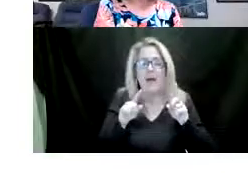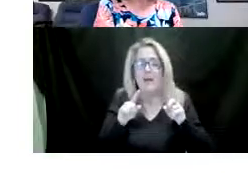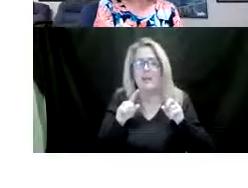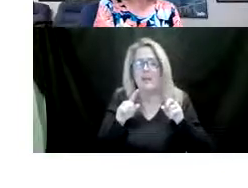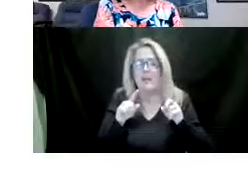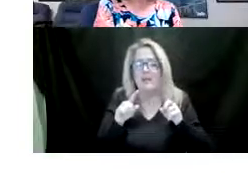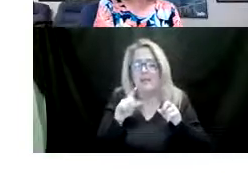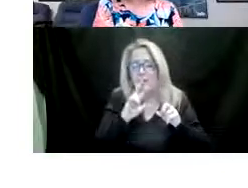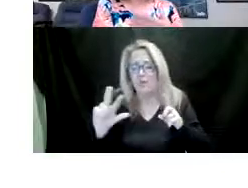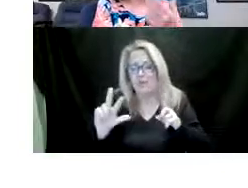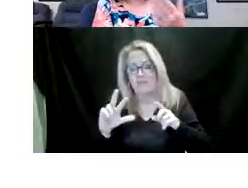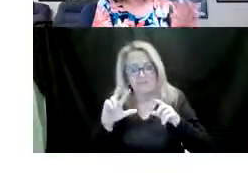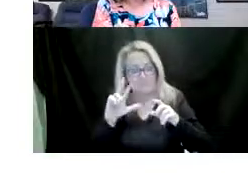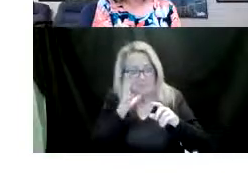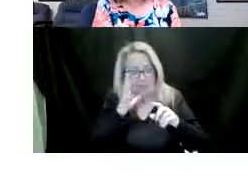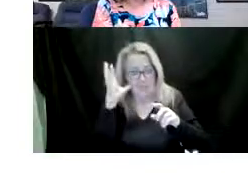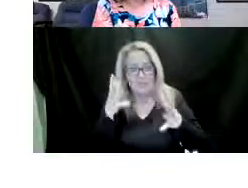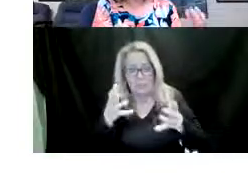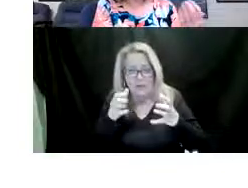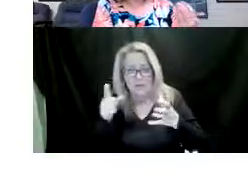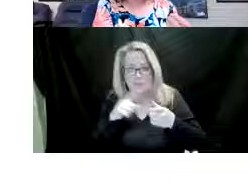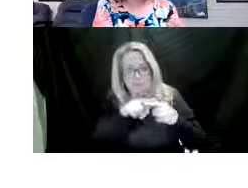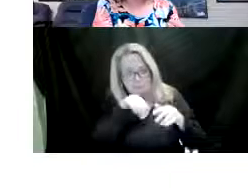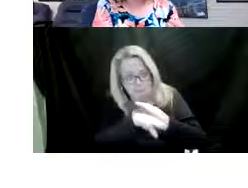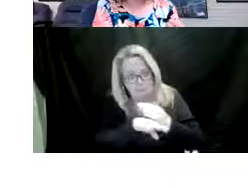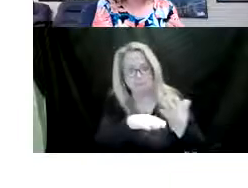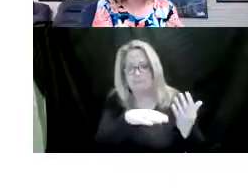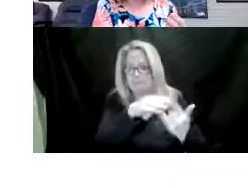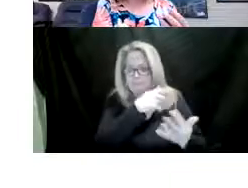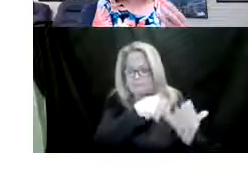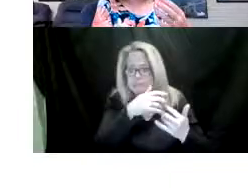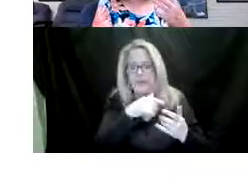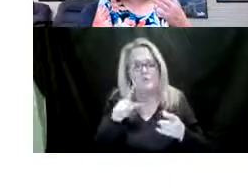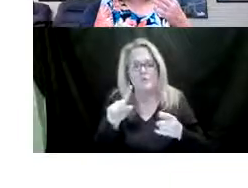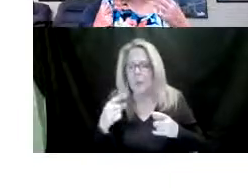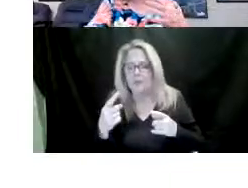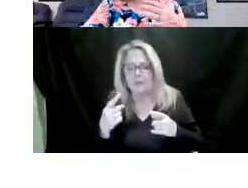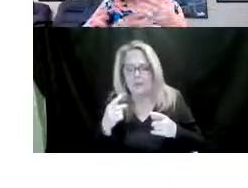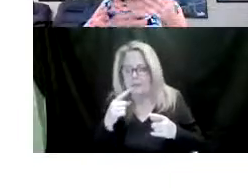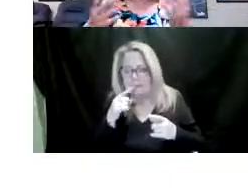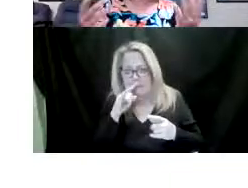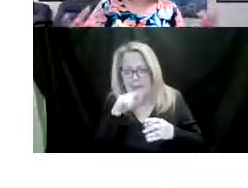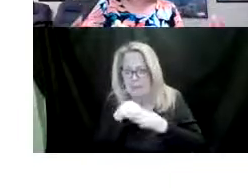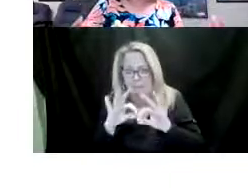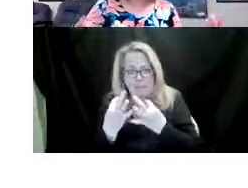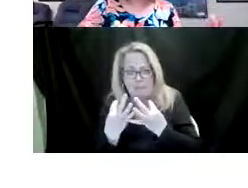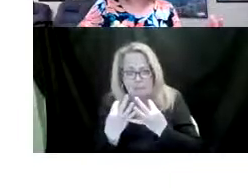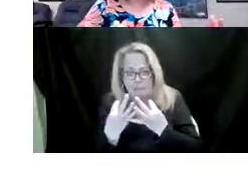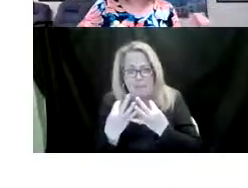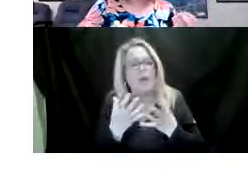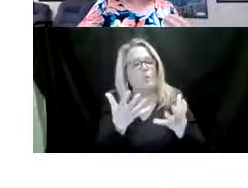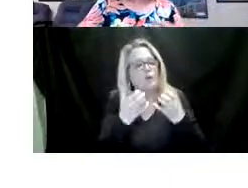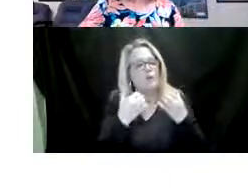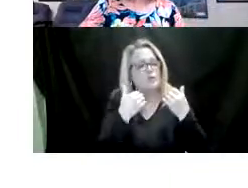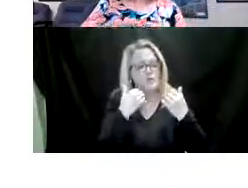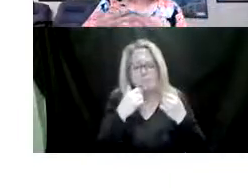a preschool program, to have other children to interact with. He was an only child at the time, and to kind of have the whole preschool